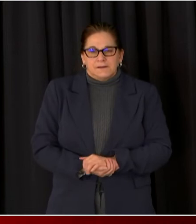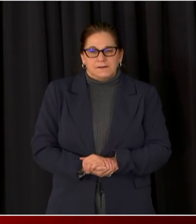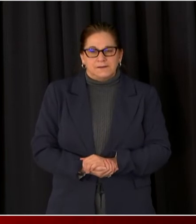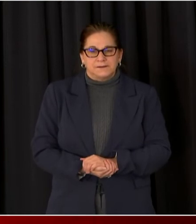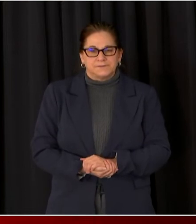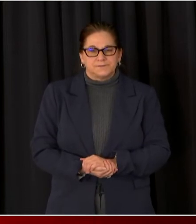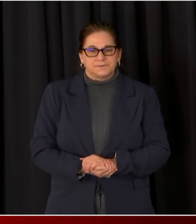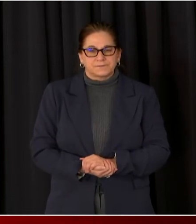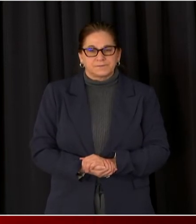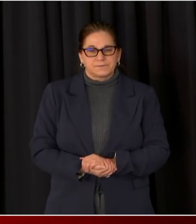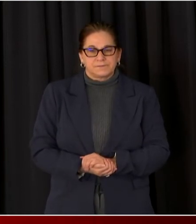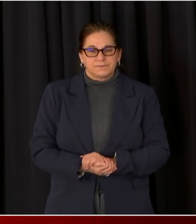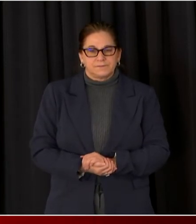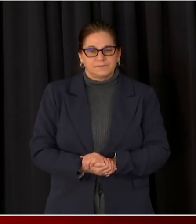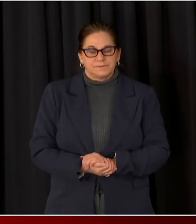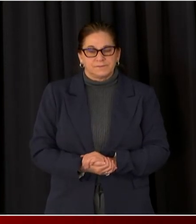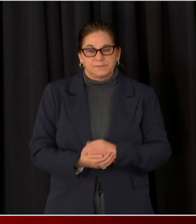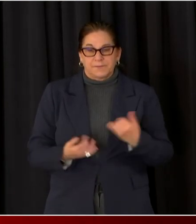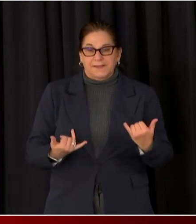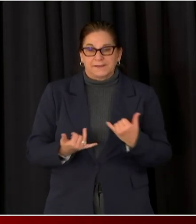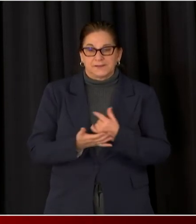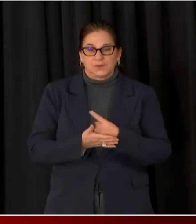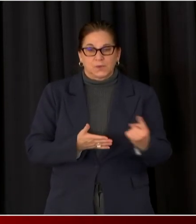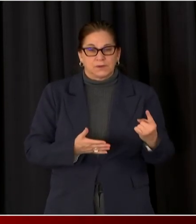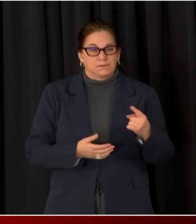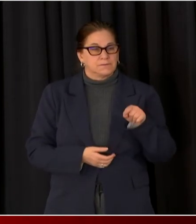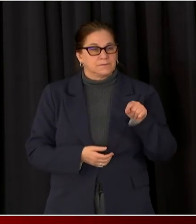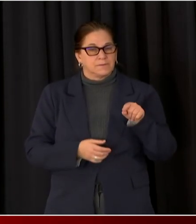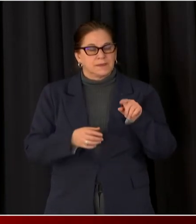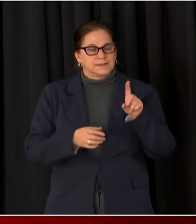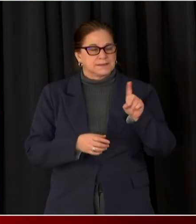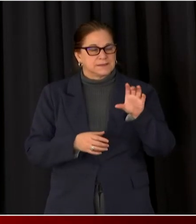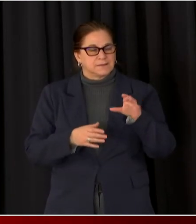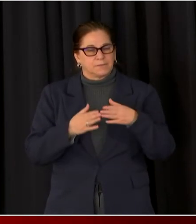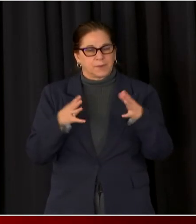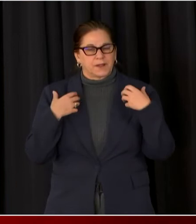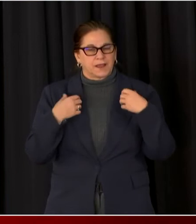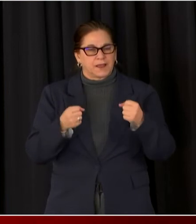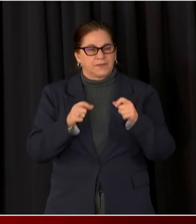has conducted reviews of those hospitals' plans, as well as